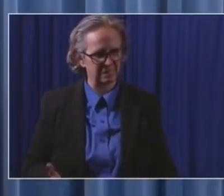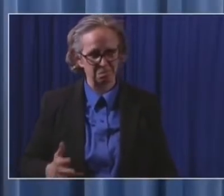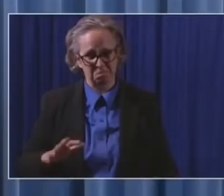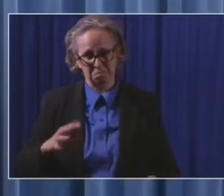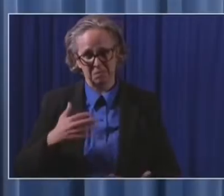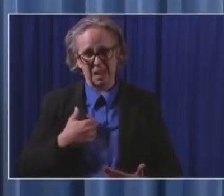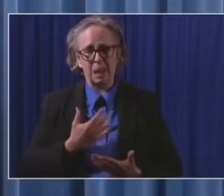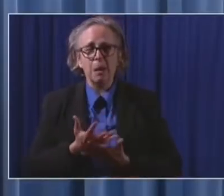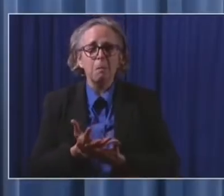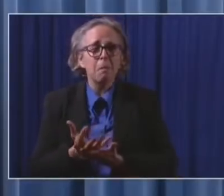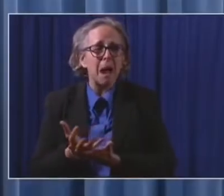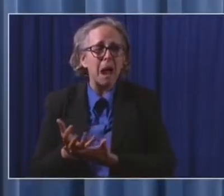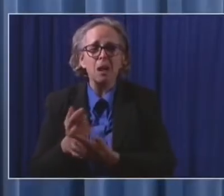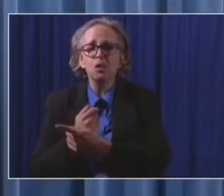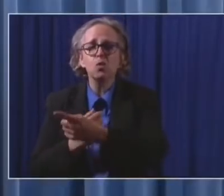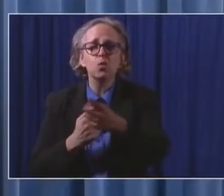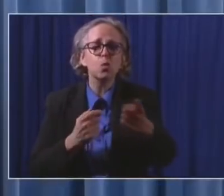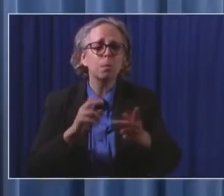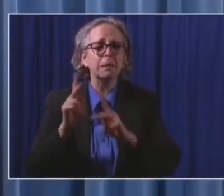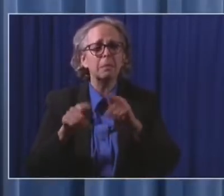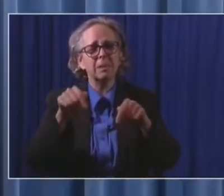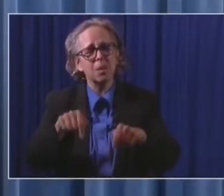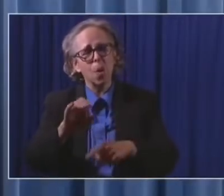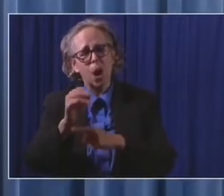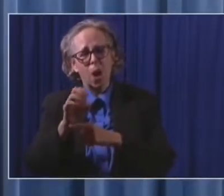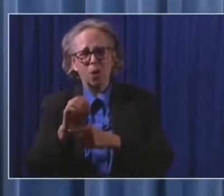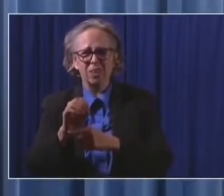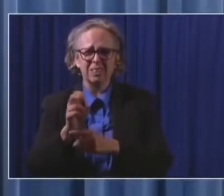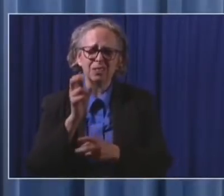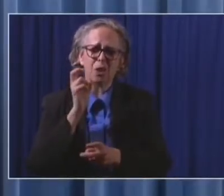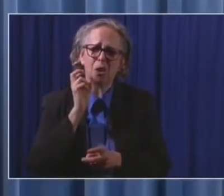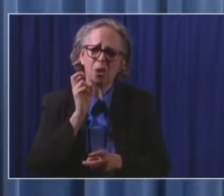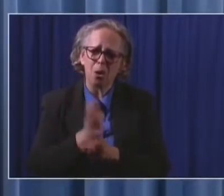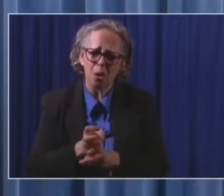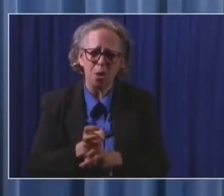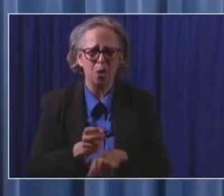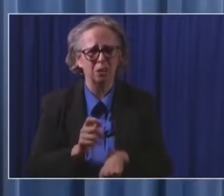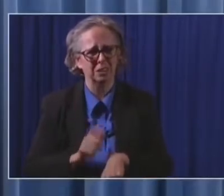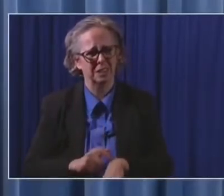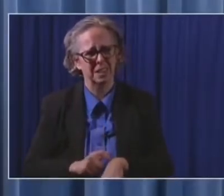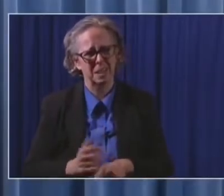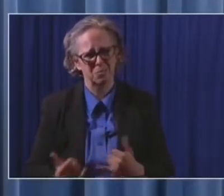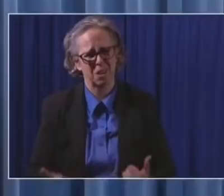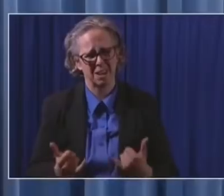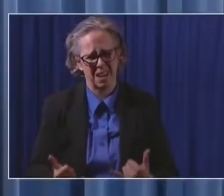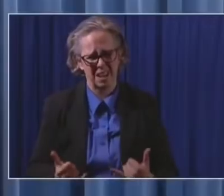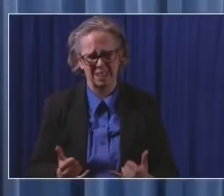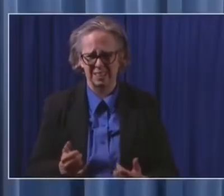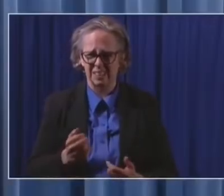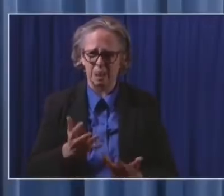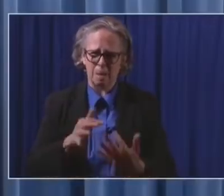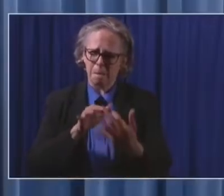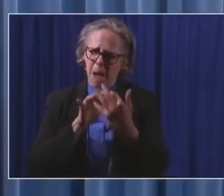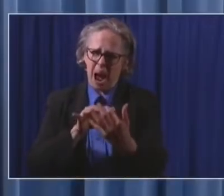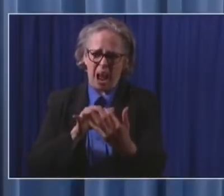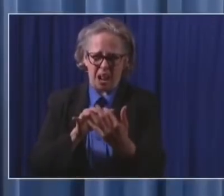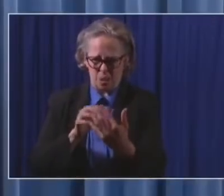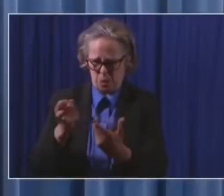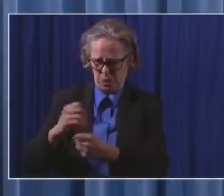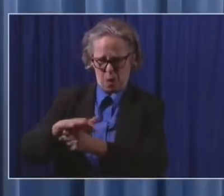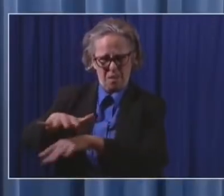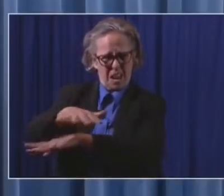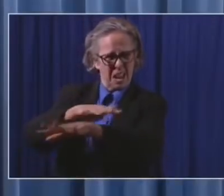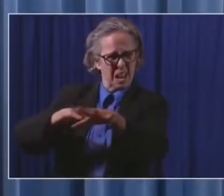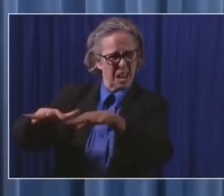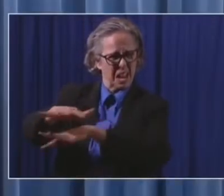today. That's kind of the way it is. And so, I would again appeal to all my fellow Ohioans. We're in